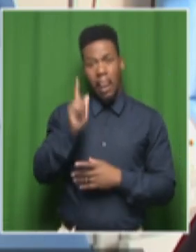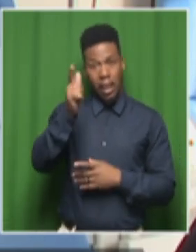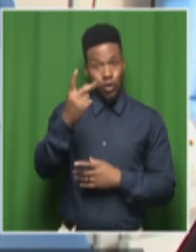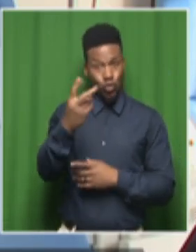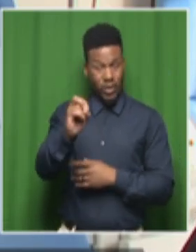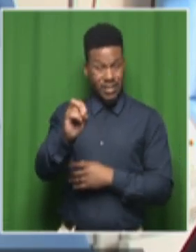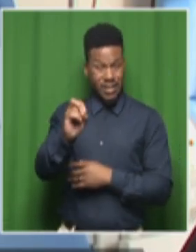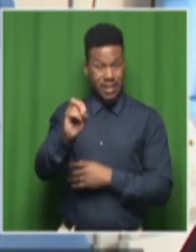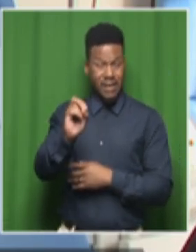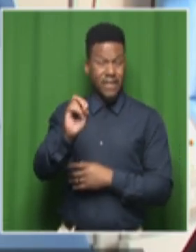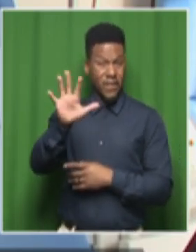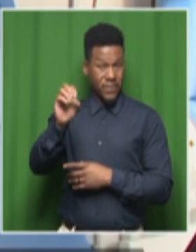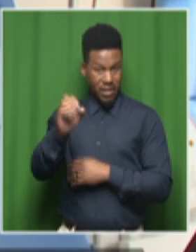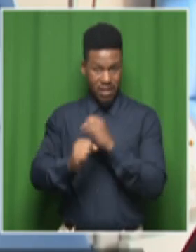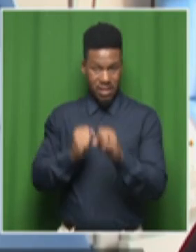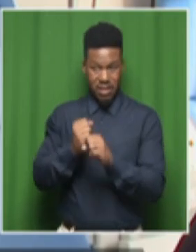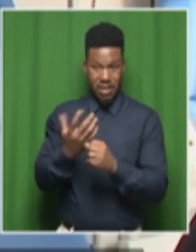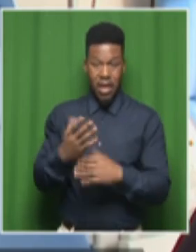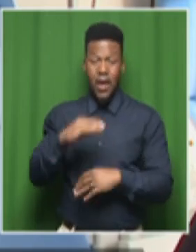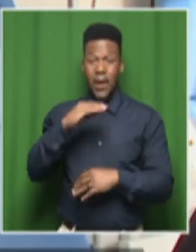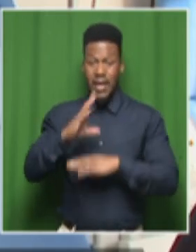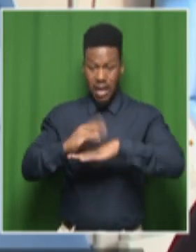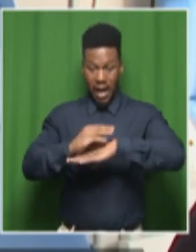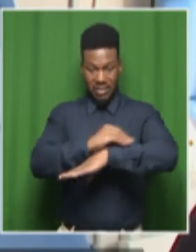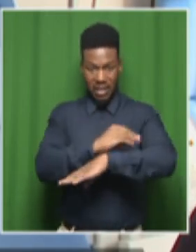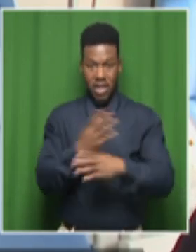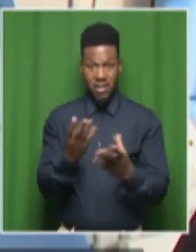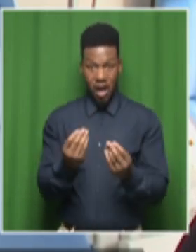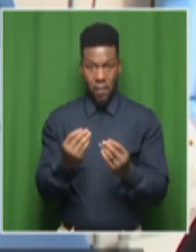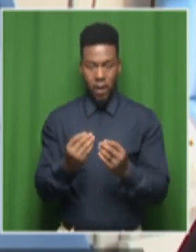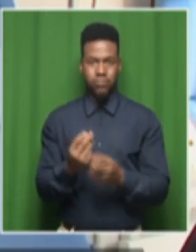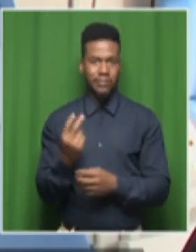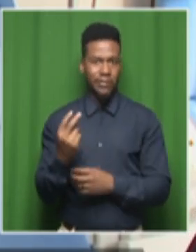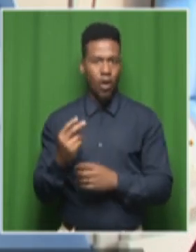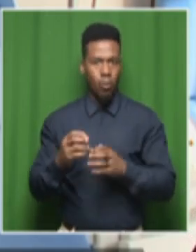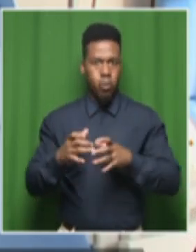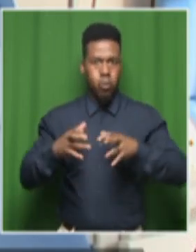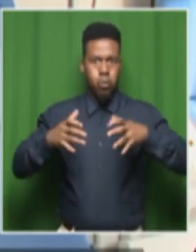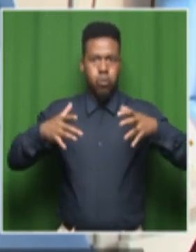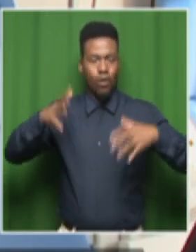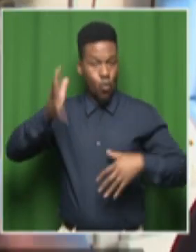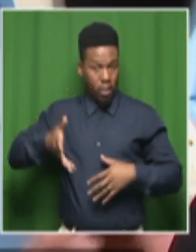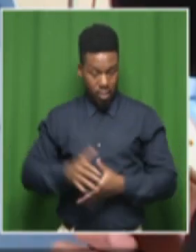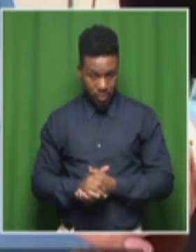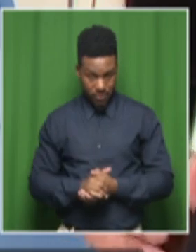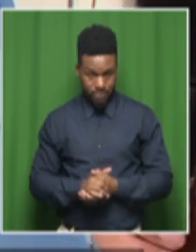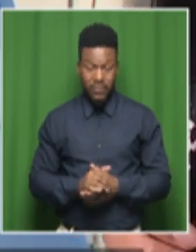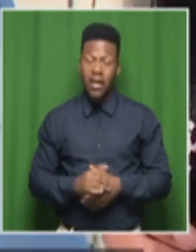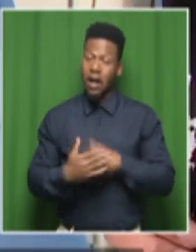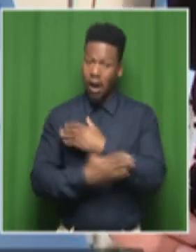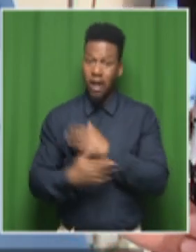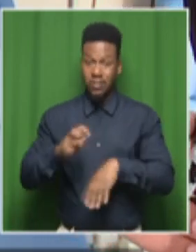cancer, including childhood cancer, would have doubled. So we as a country really have to be prepared for this. Well, Prof, let